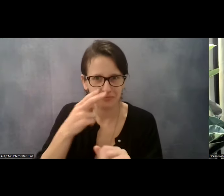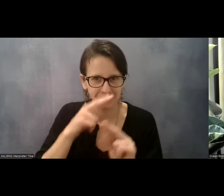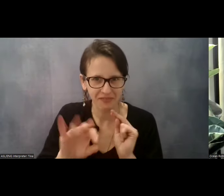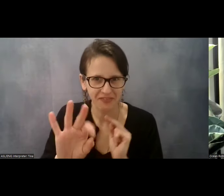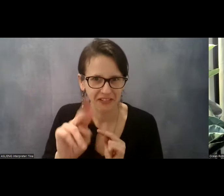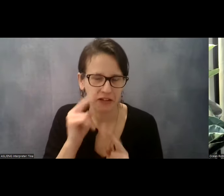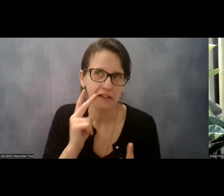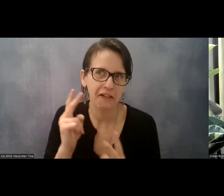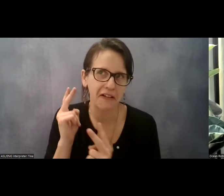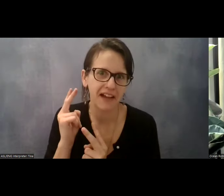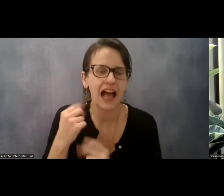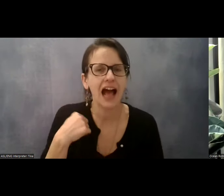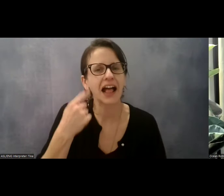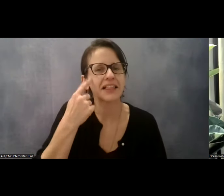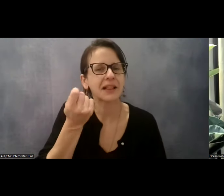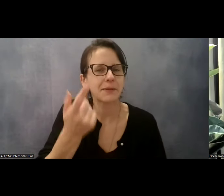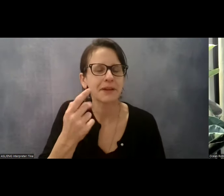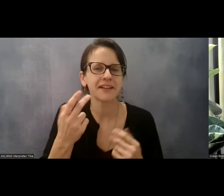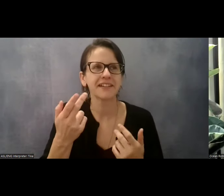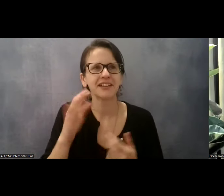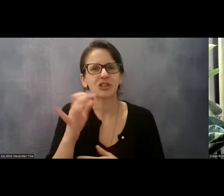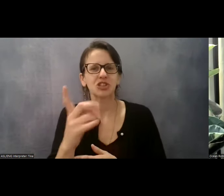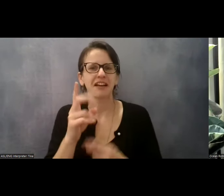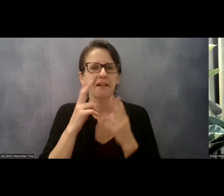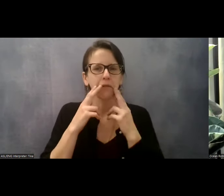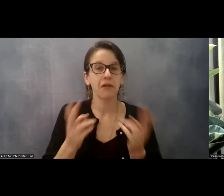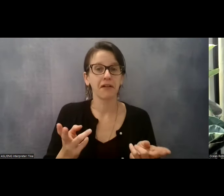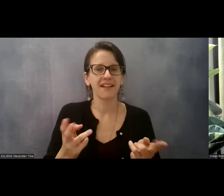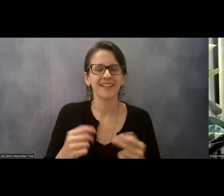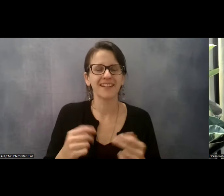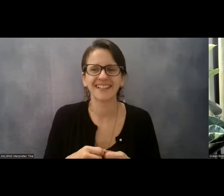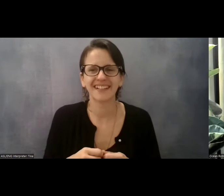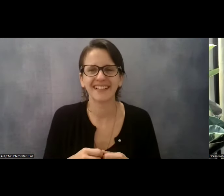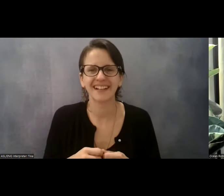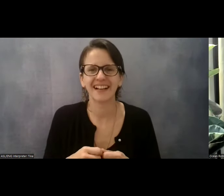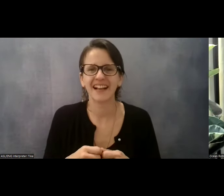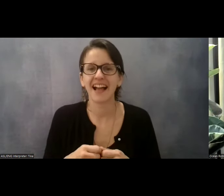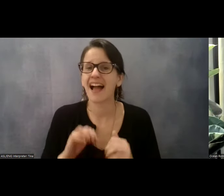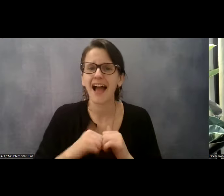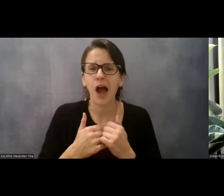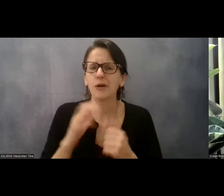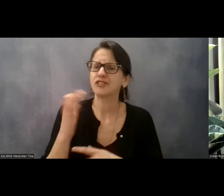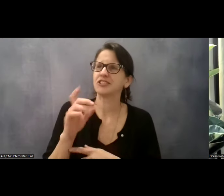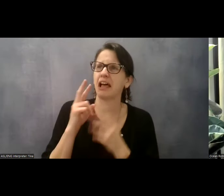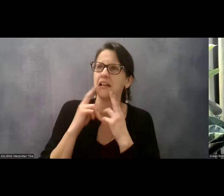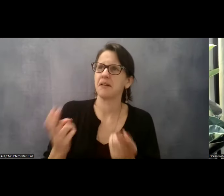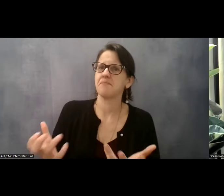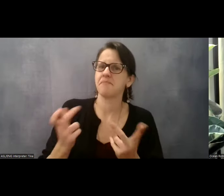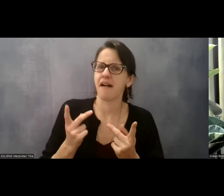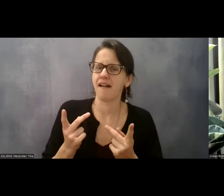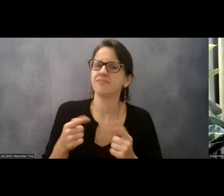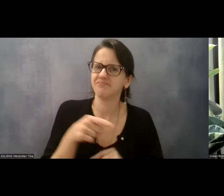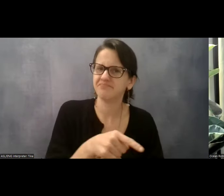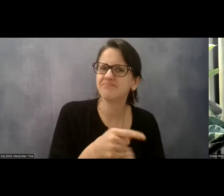like a childlike innocence that can develop when we grow food, because there's something so primal and basic about it. We're